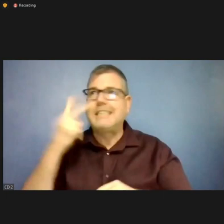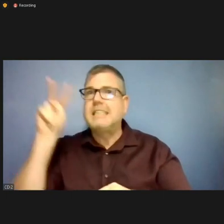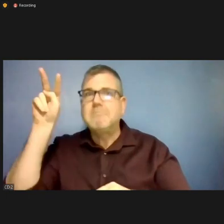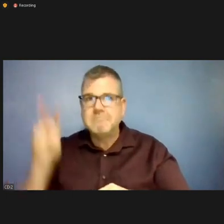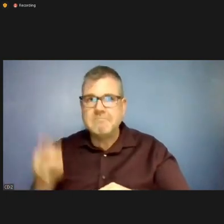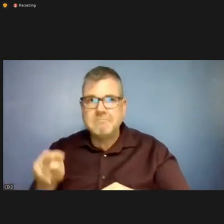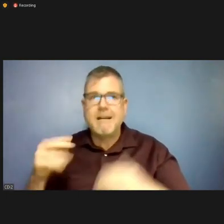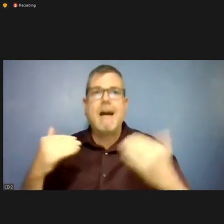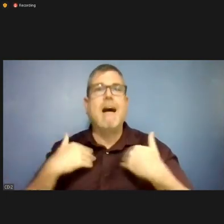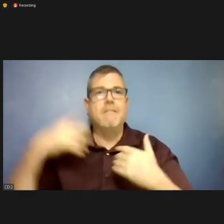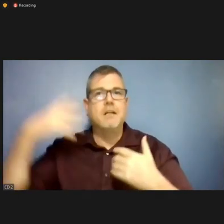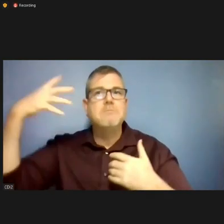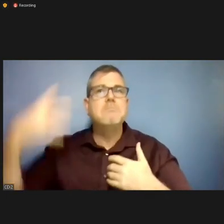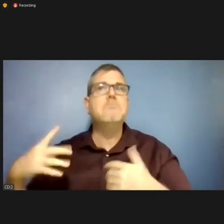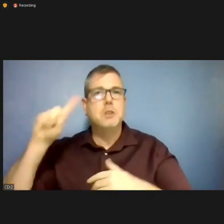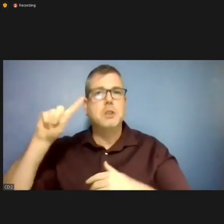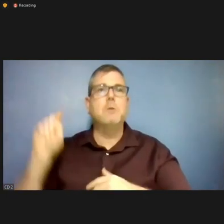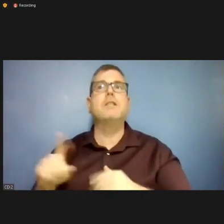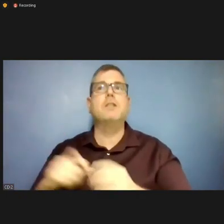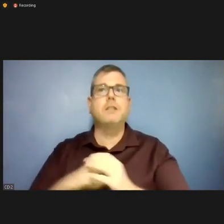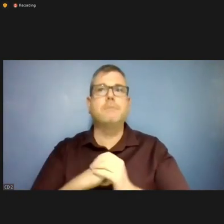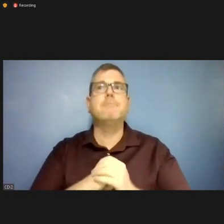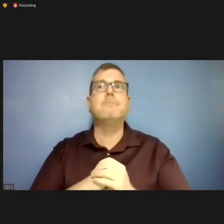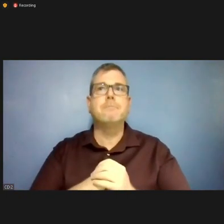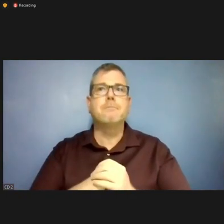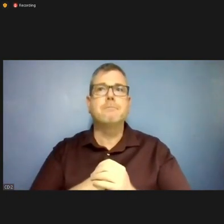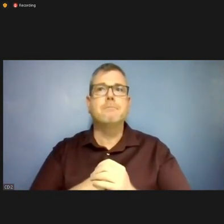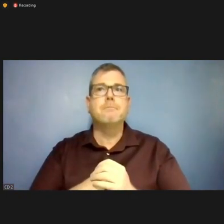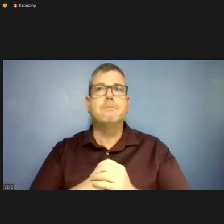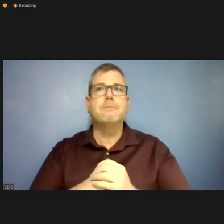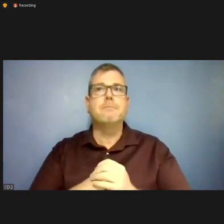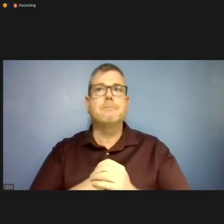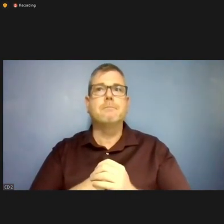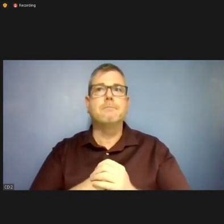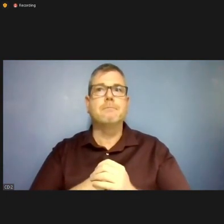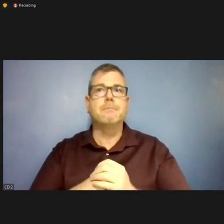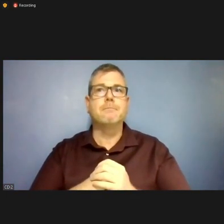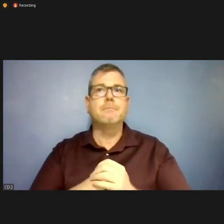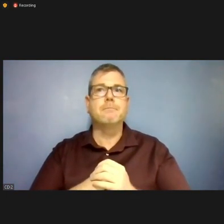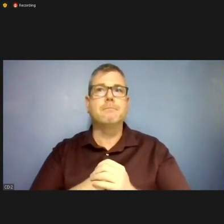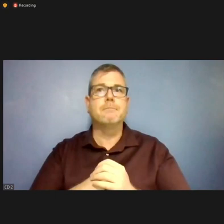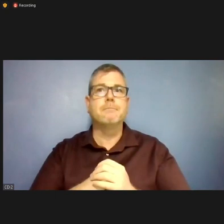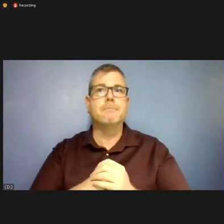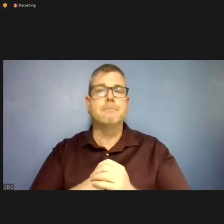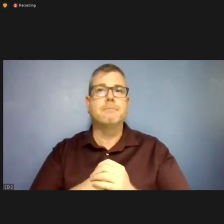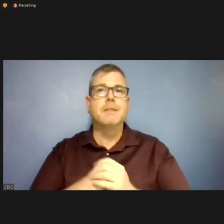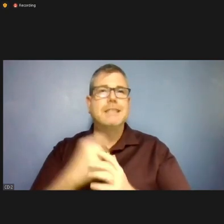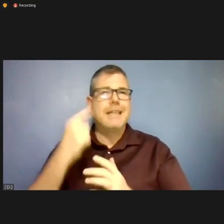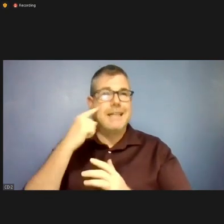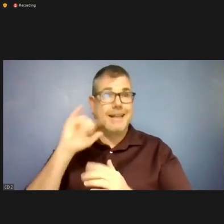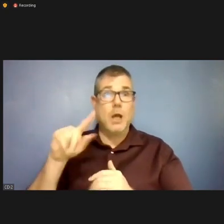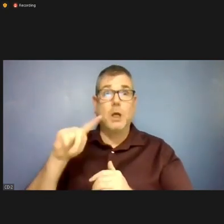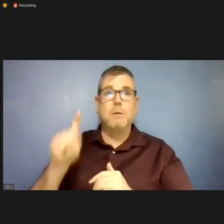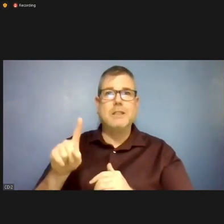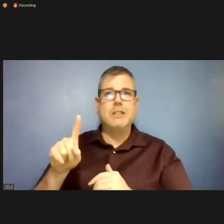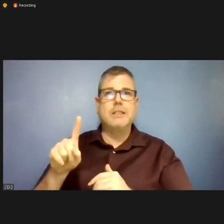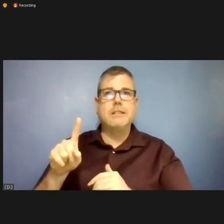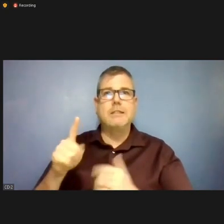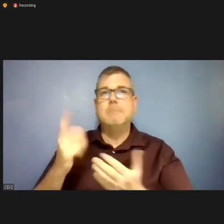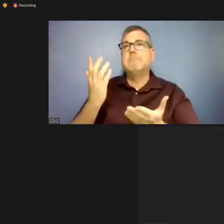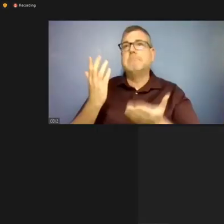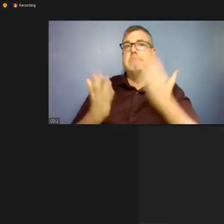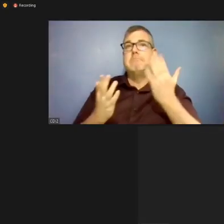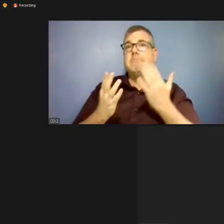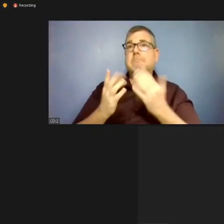folks, Dr. Santora or Dr. Evans, and maybe even Aaron, is what